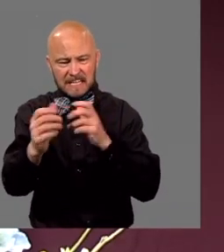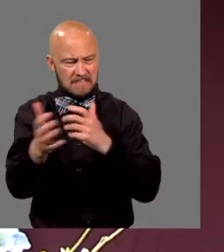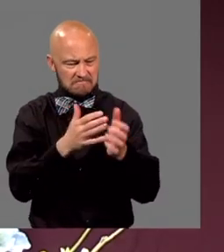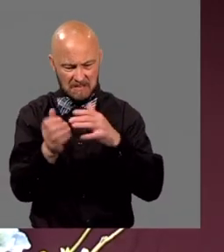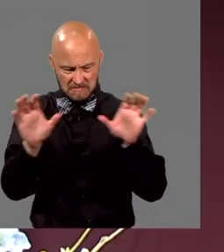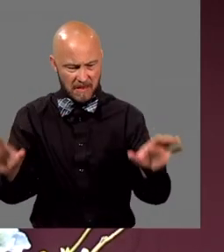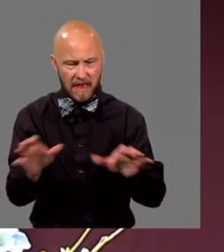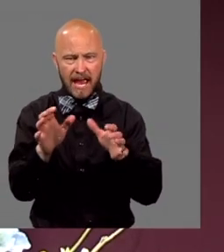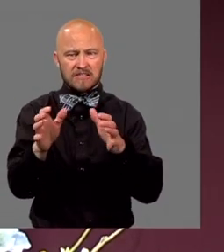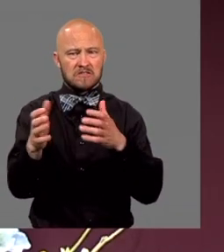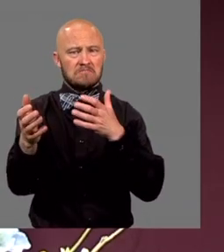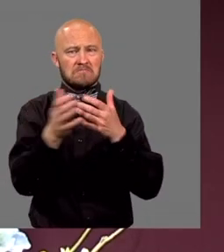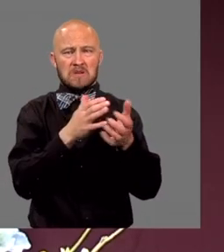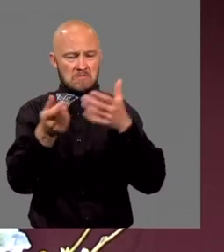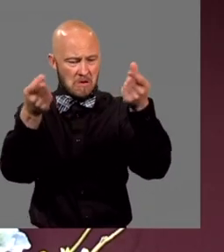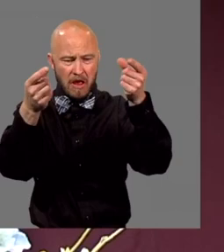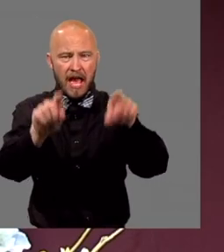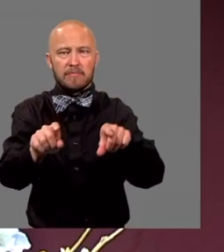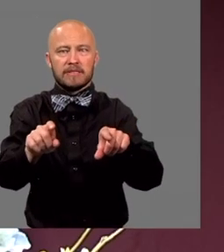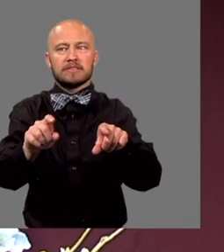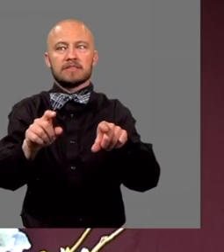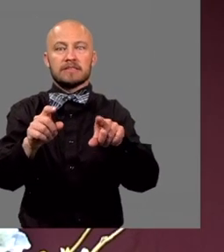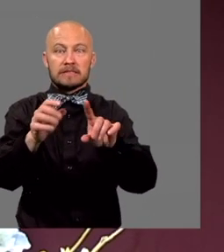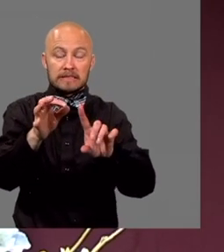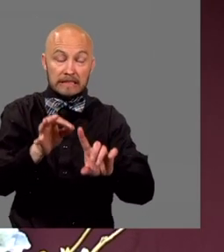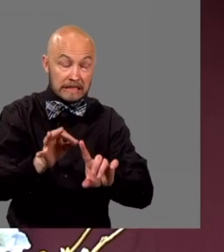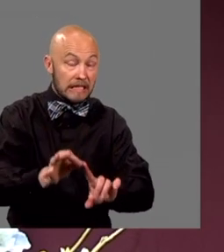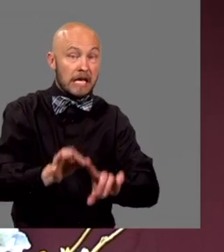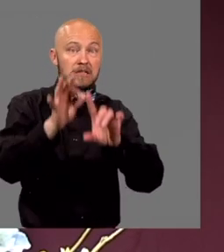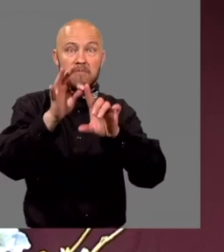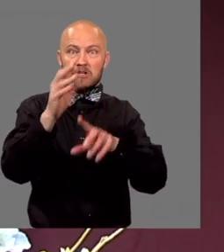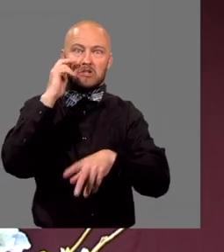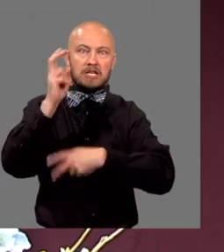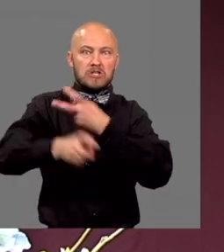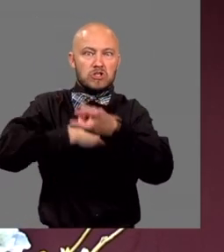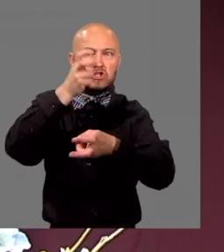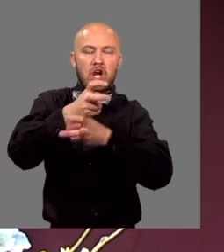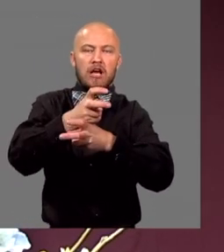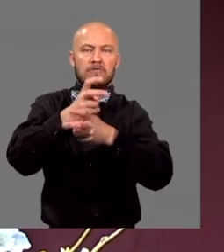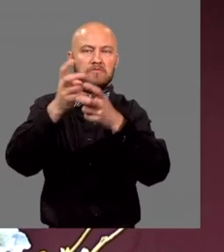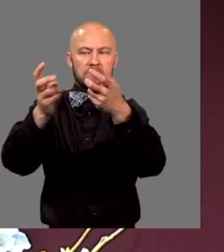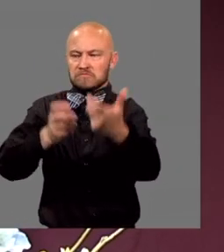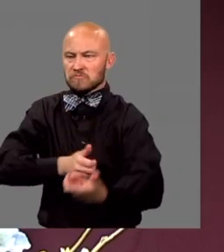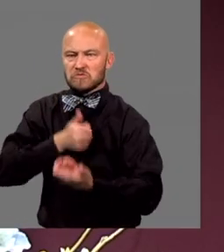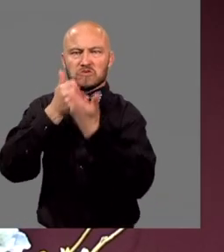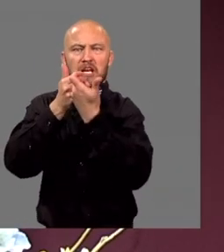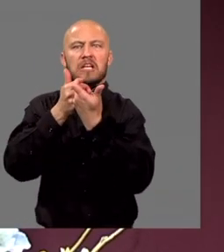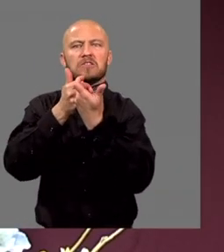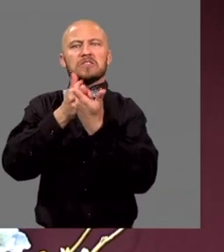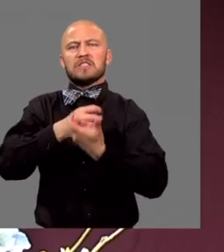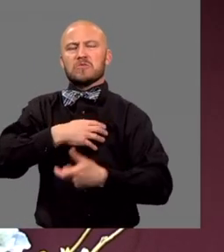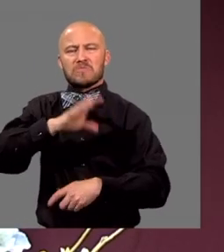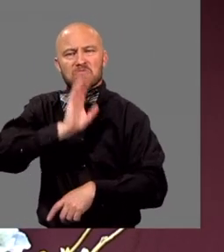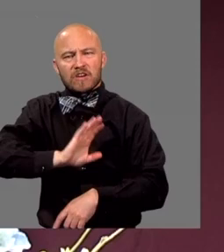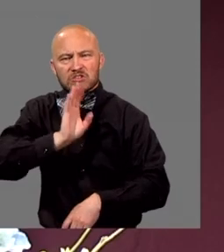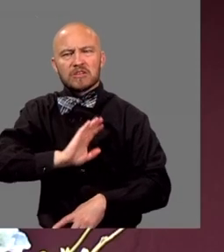a purpose, or a state, especially in spite of difficulties, obstacles, or